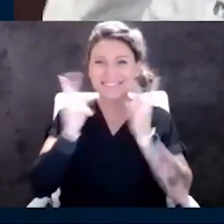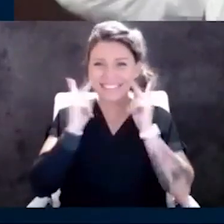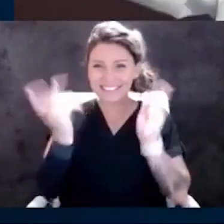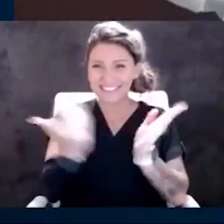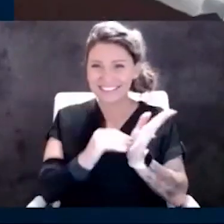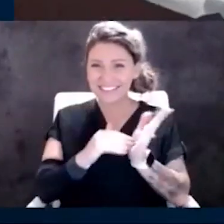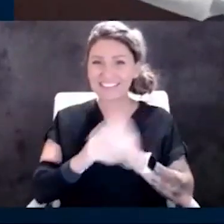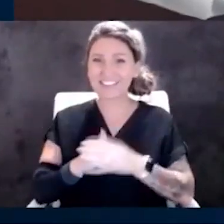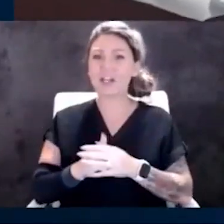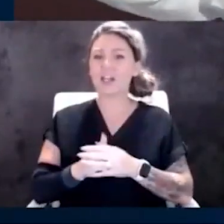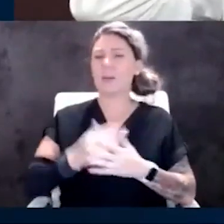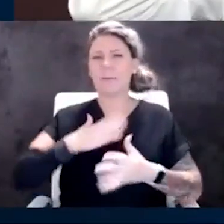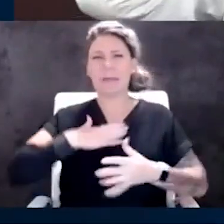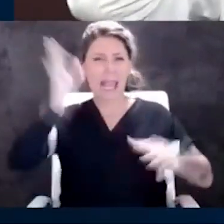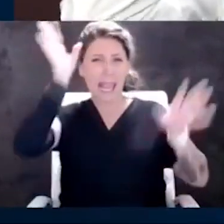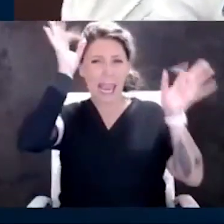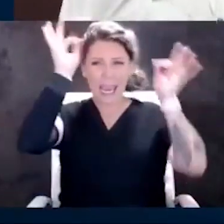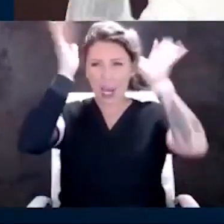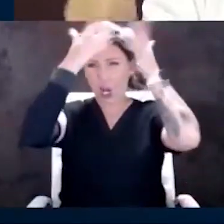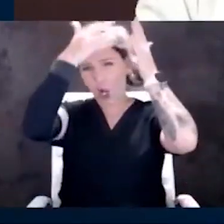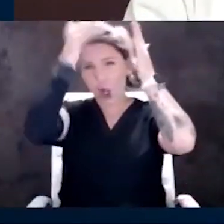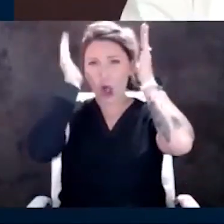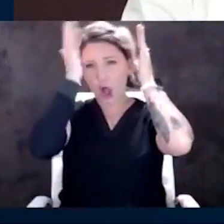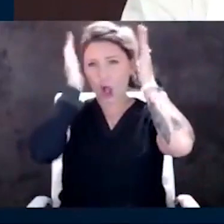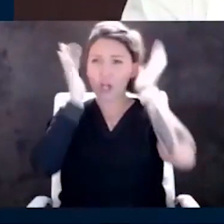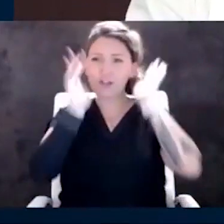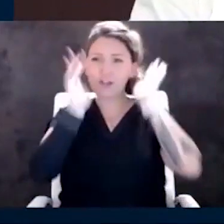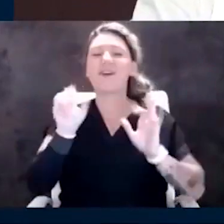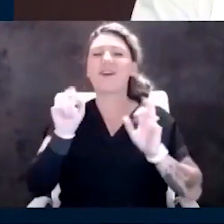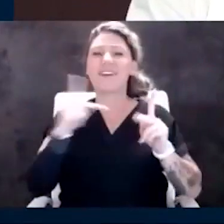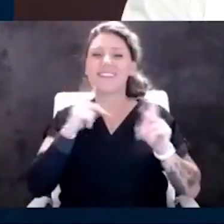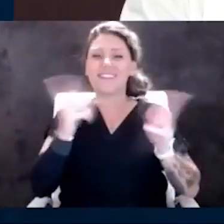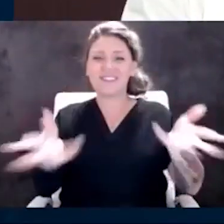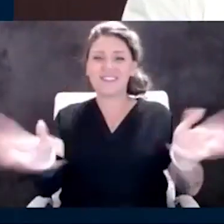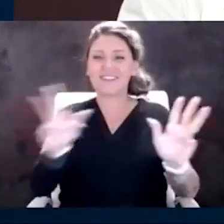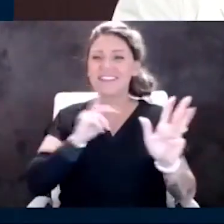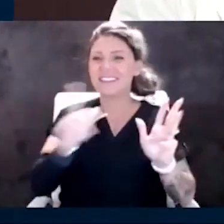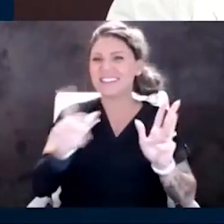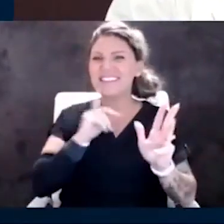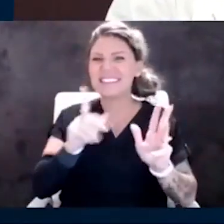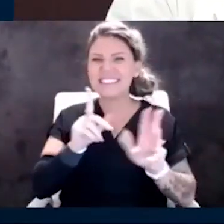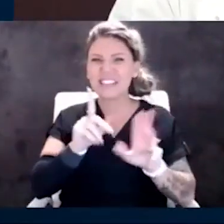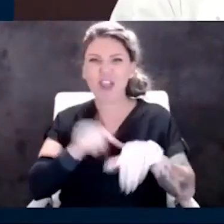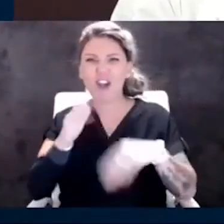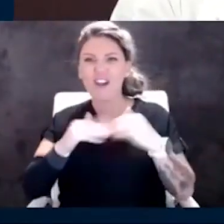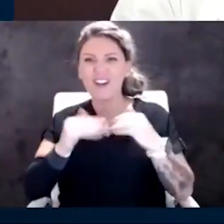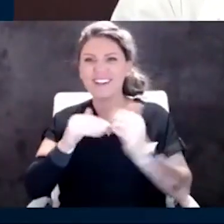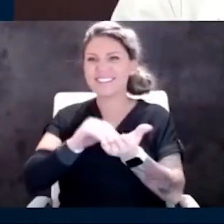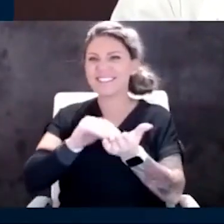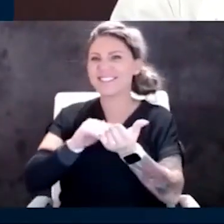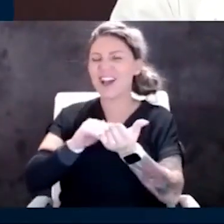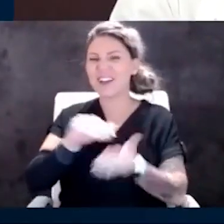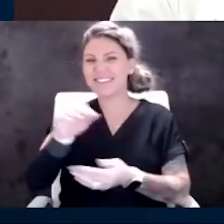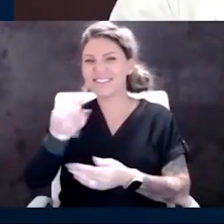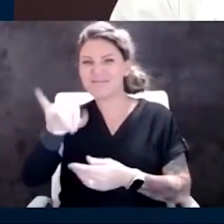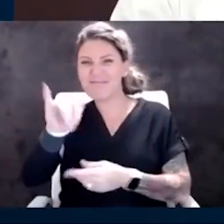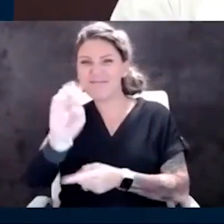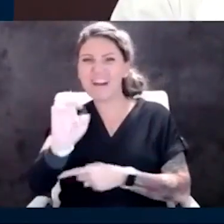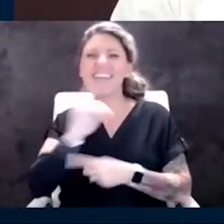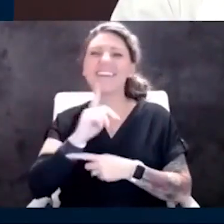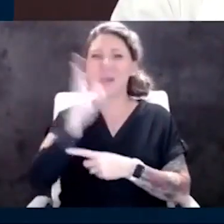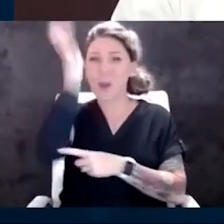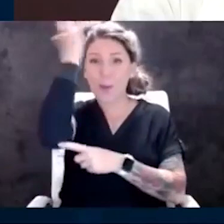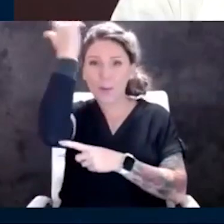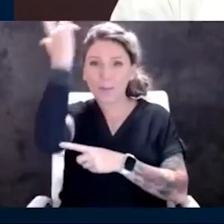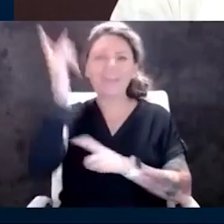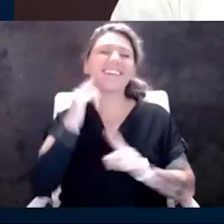Although my hair's kind of a mess, I need to comb it. Okay, I think I'm done. It takes me longer than Dr. Pike. How about that? You just blew in here. I love that. Okay,